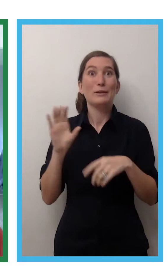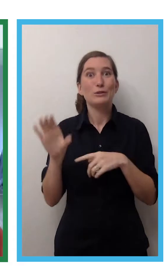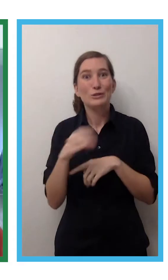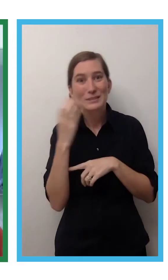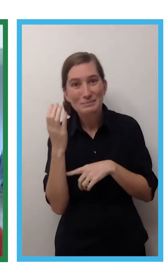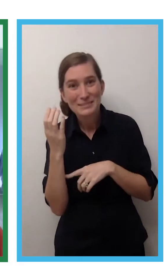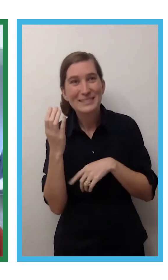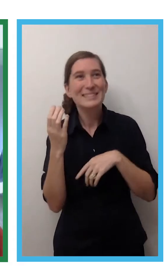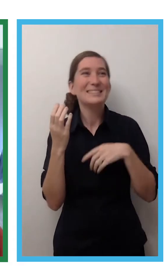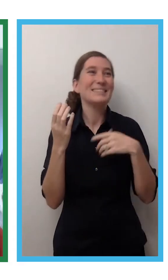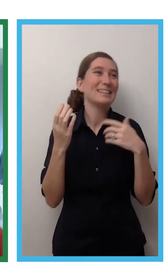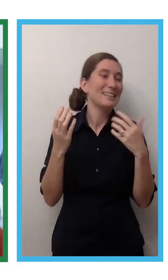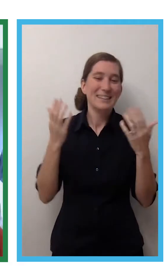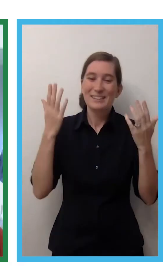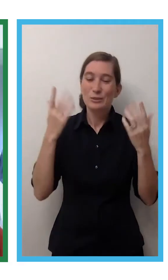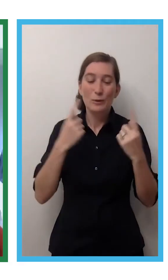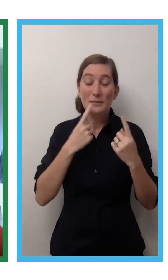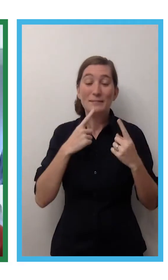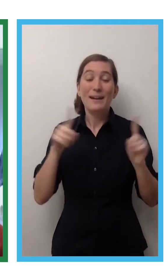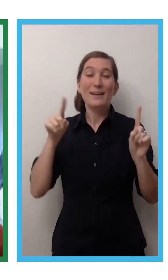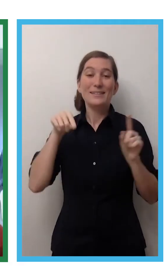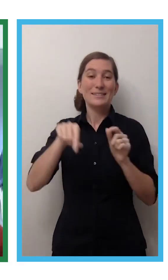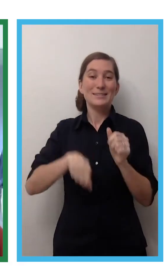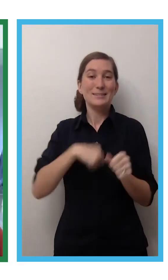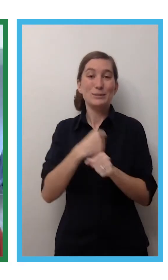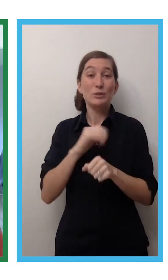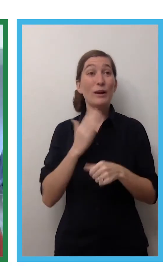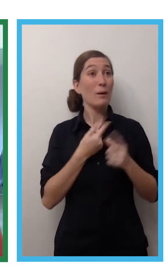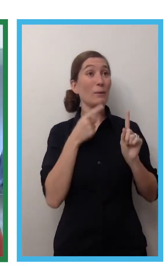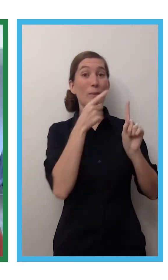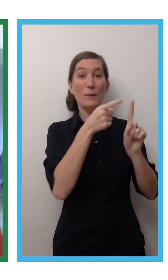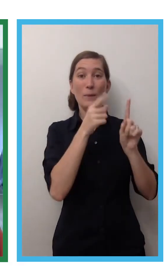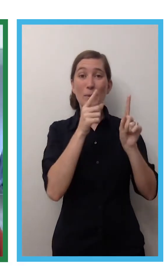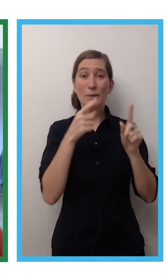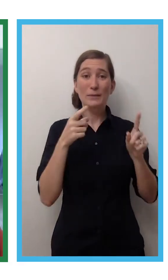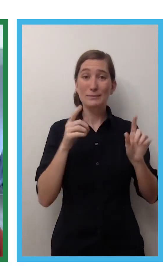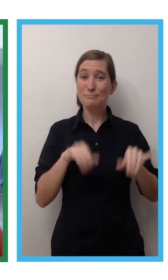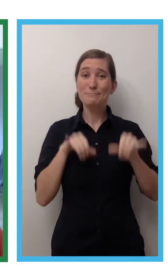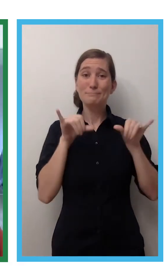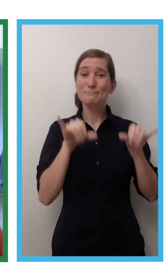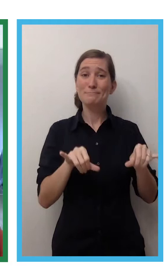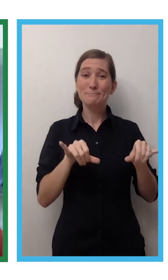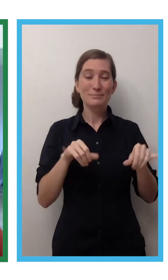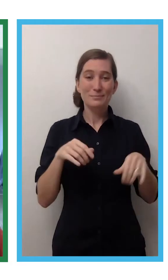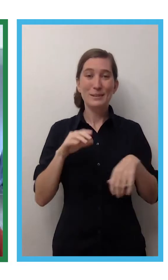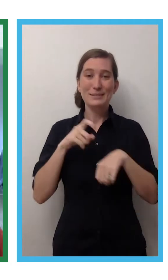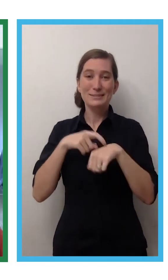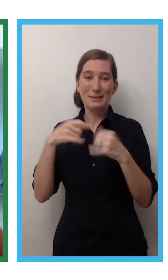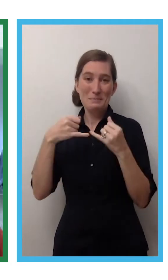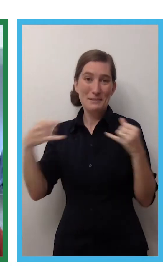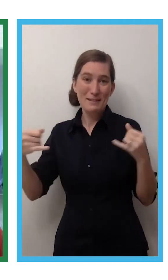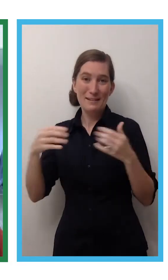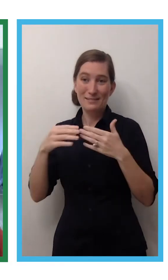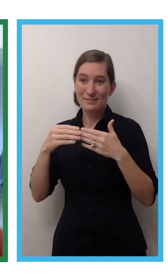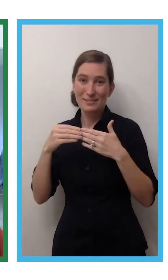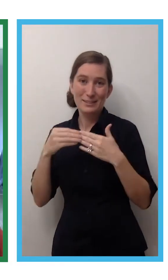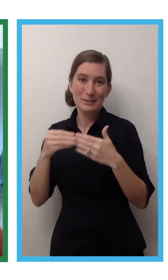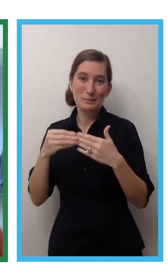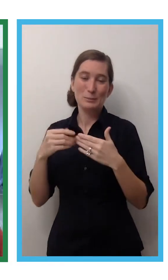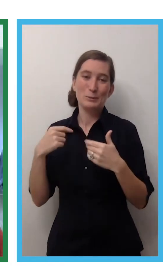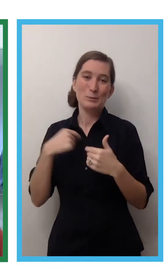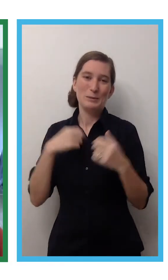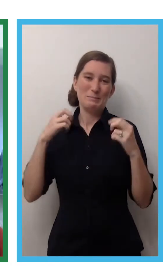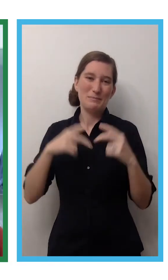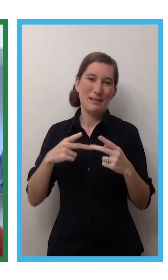love it, because the goal has not changed. The goal remains. The timeline changed, but we're right back. And so next week we